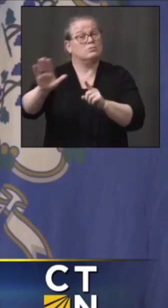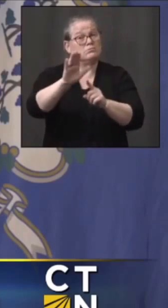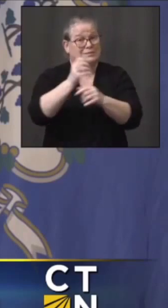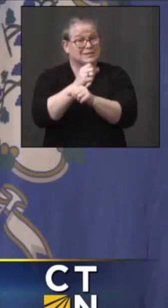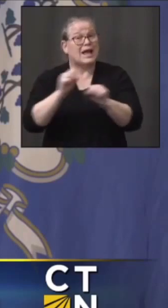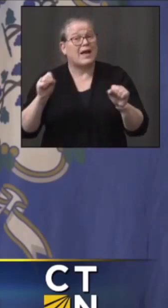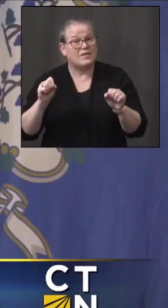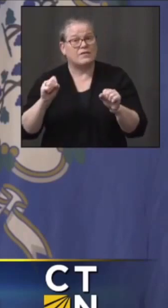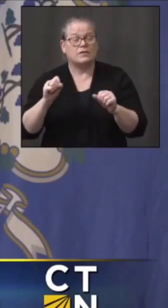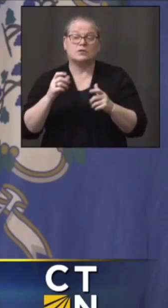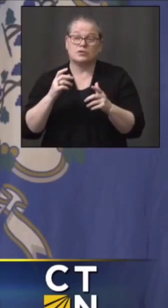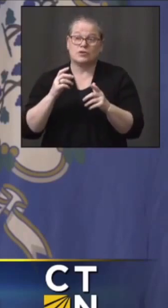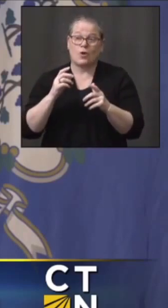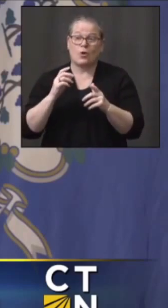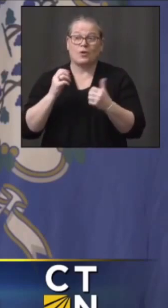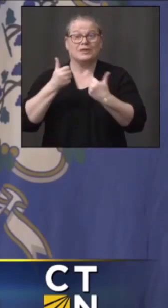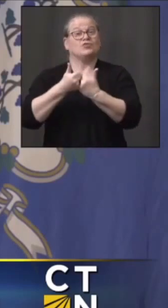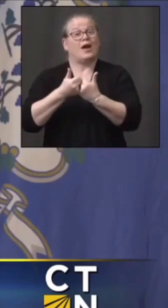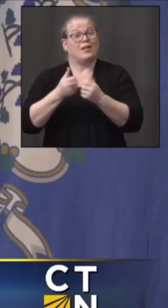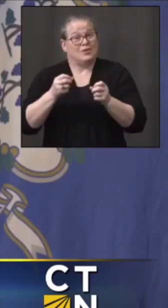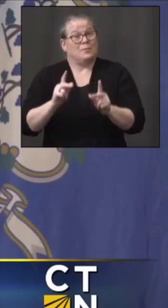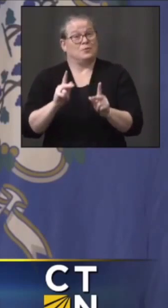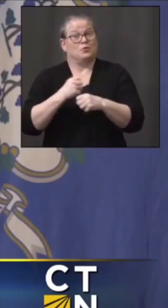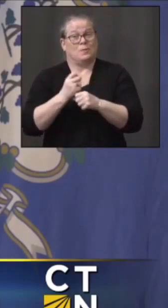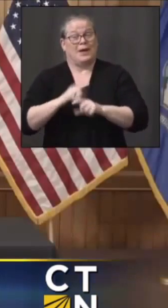the challenge and the opportunity to make a difference.